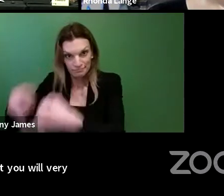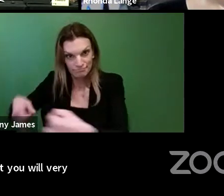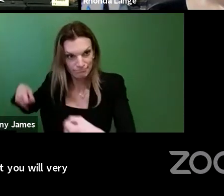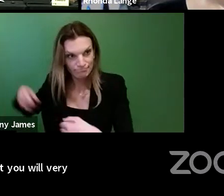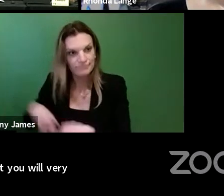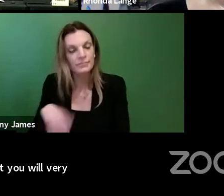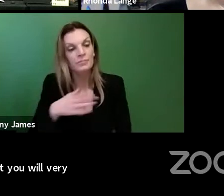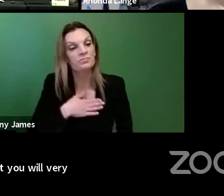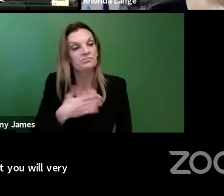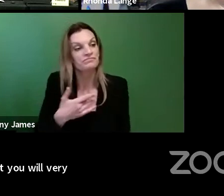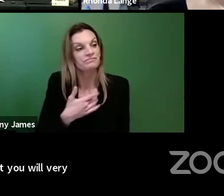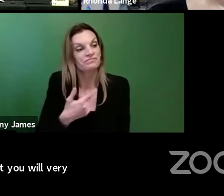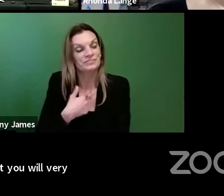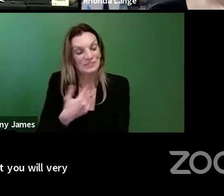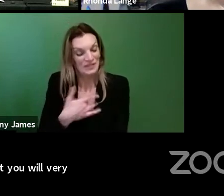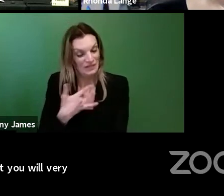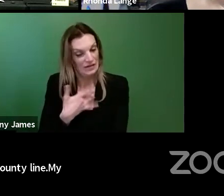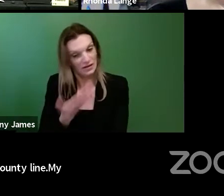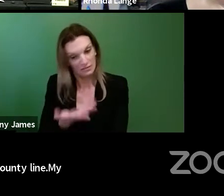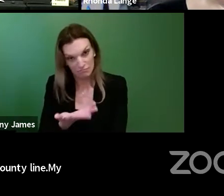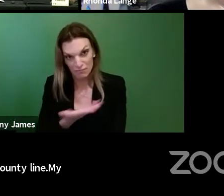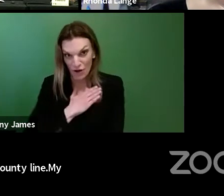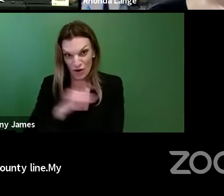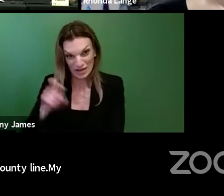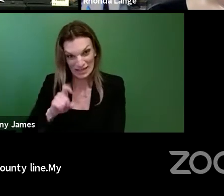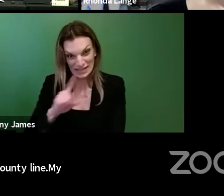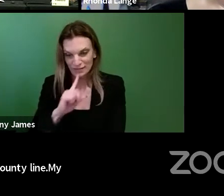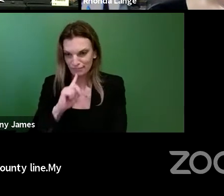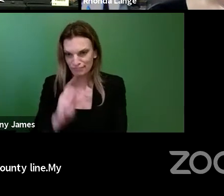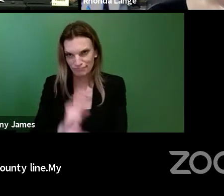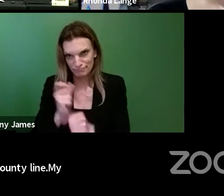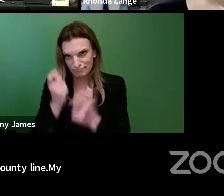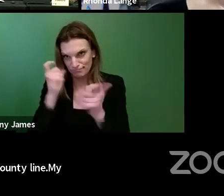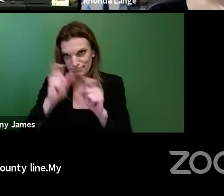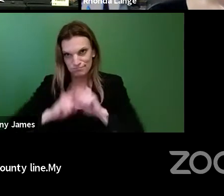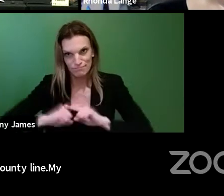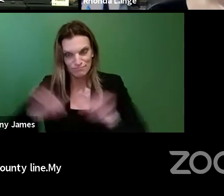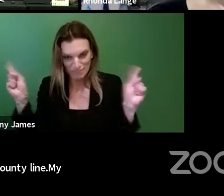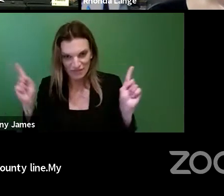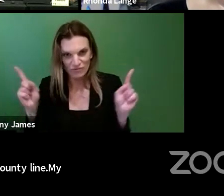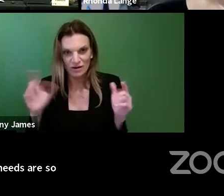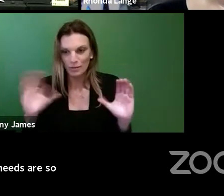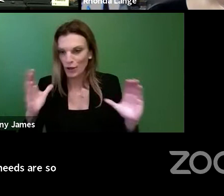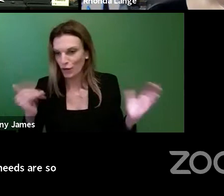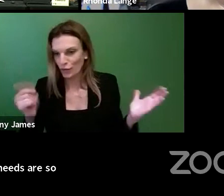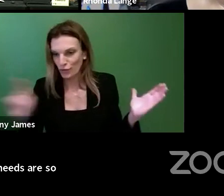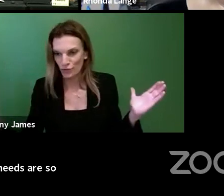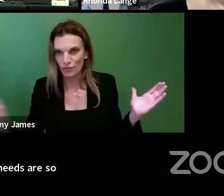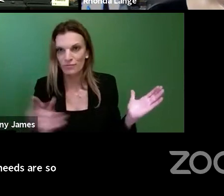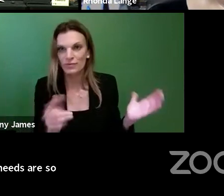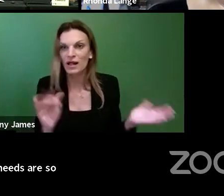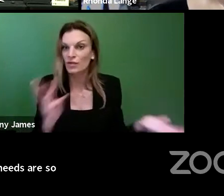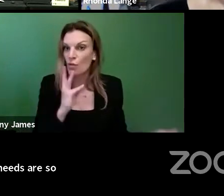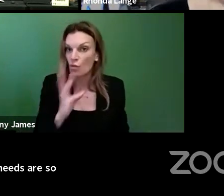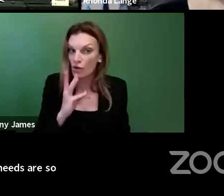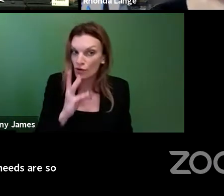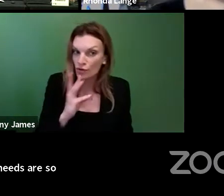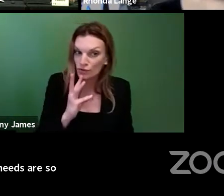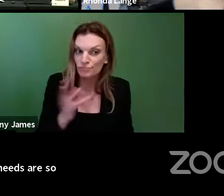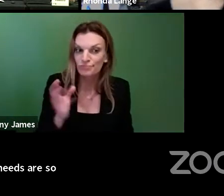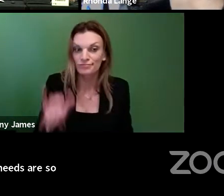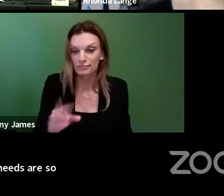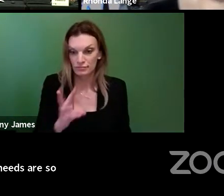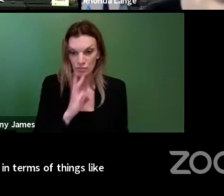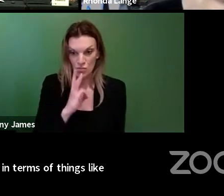My personal feeling is our needs are so significantly different, particularly in terms of things like the water table, which is a